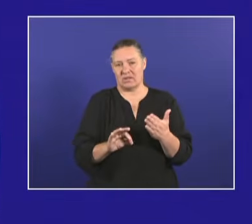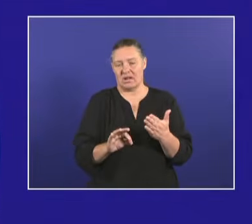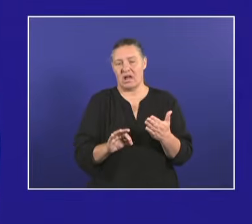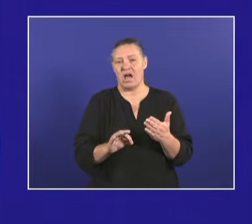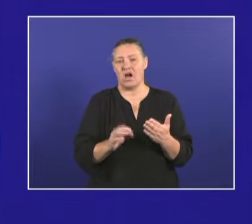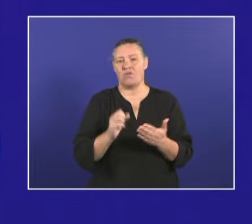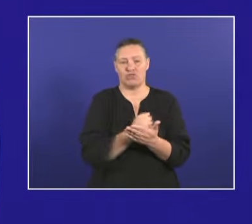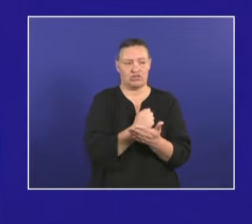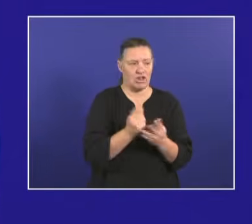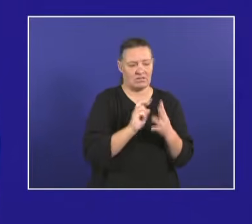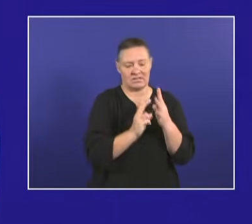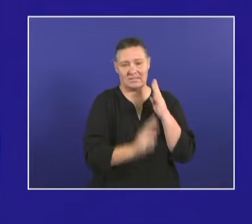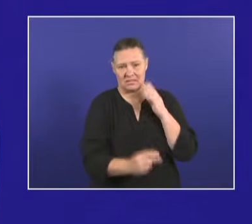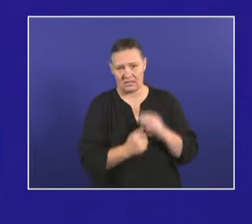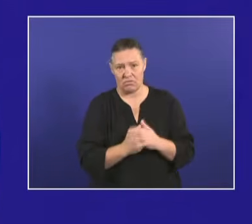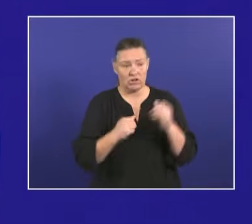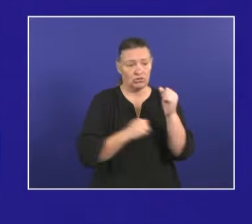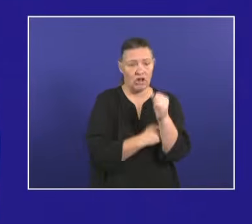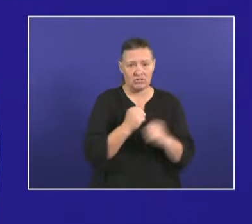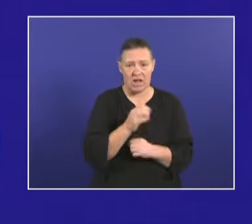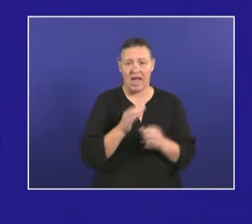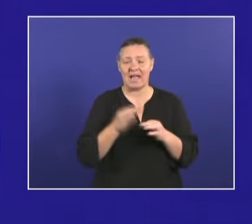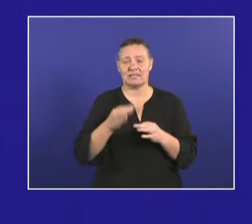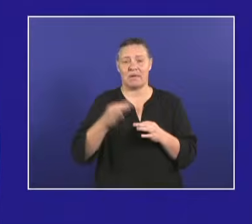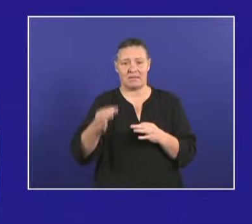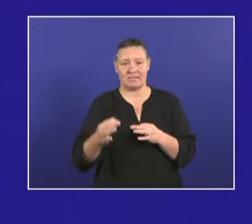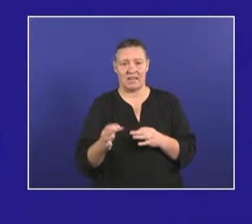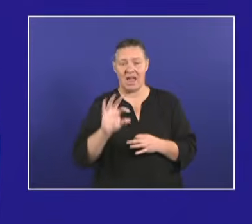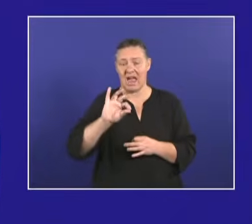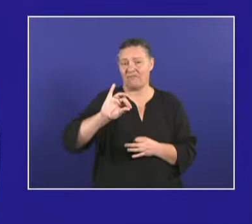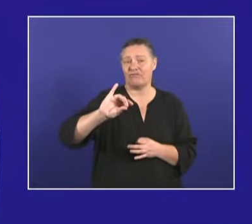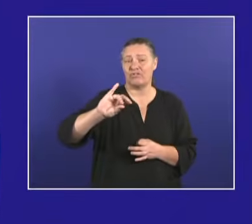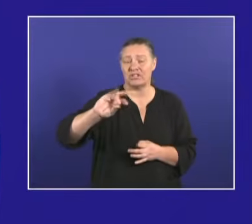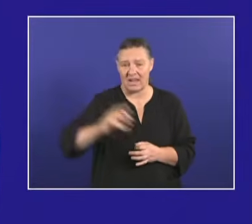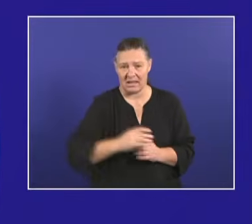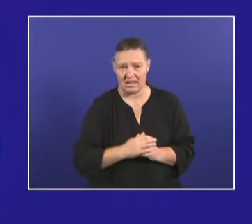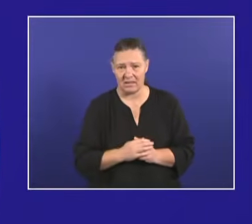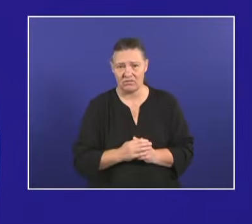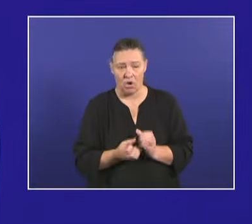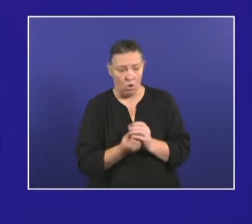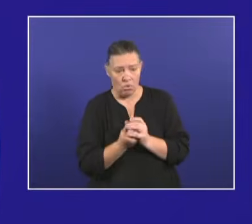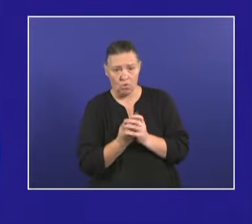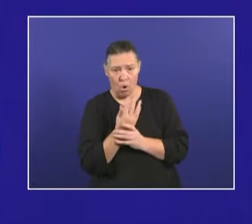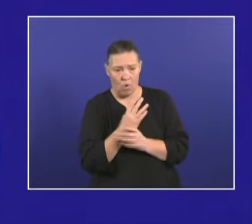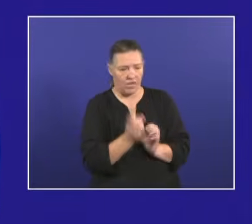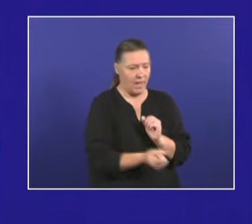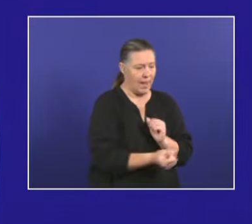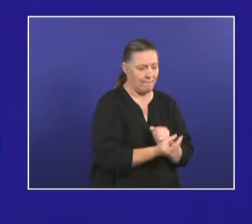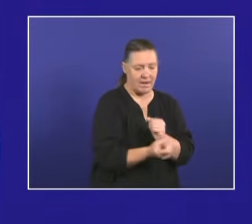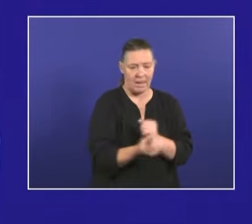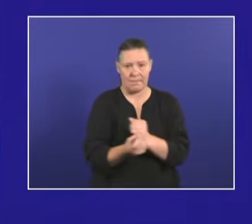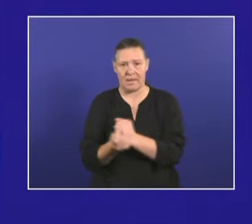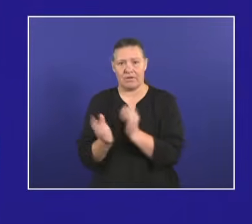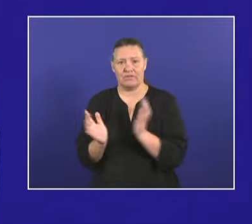All of you in our structures are expanding the DA voter base every day, and so our growth is already happening.